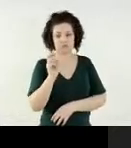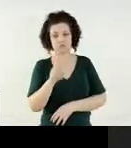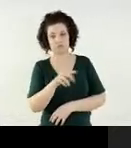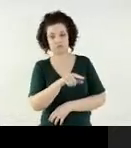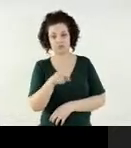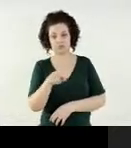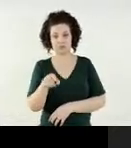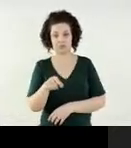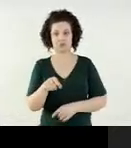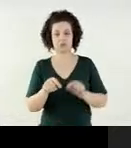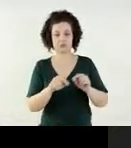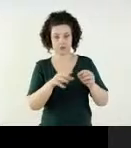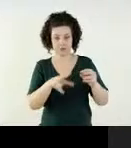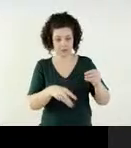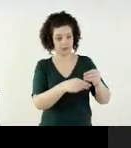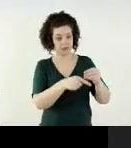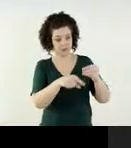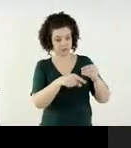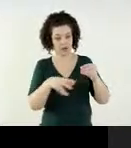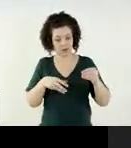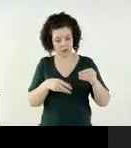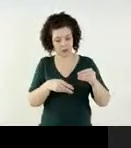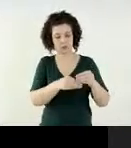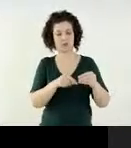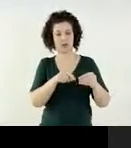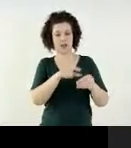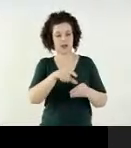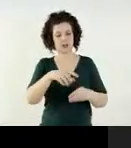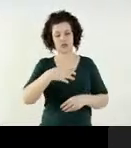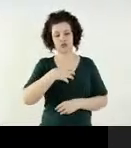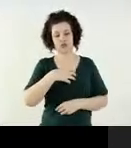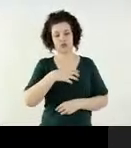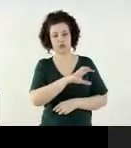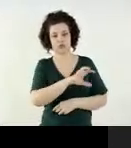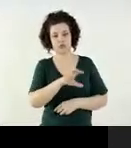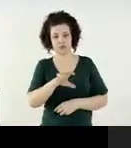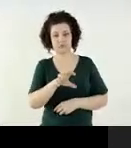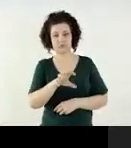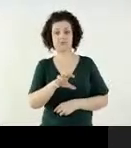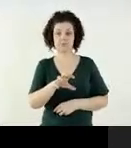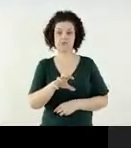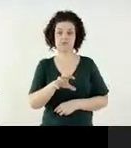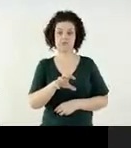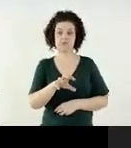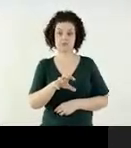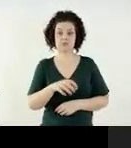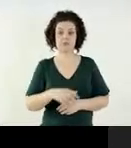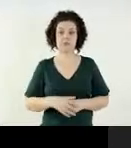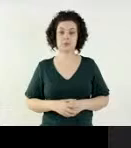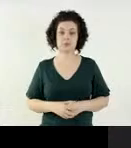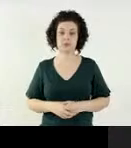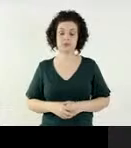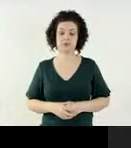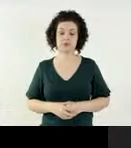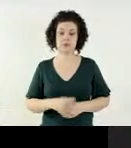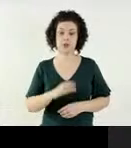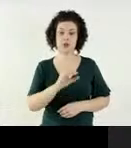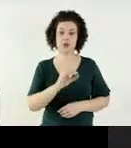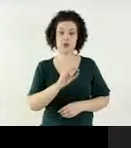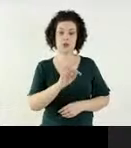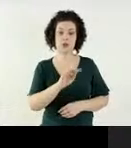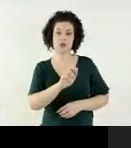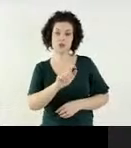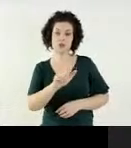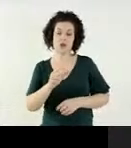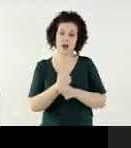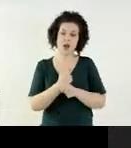photograph of Honey Lee Cottrell made of herself years after leaving the land in a barbershop, in a men's barbershop in